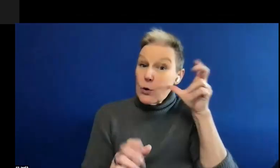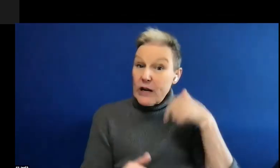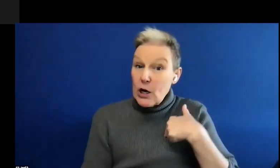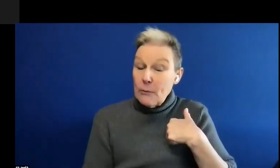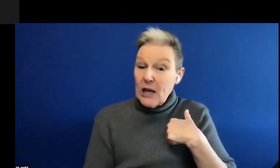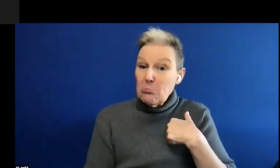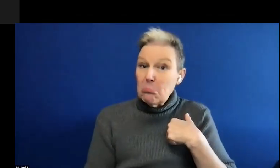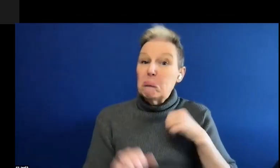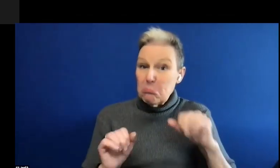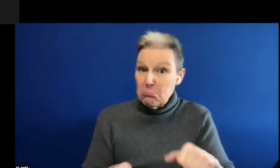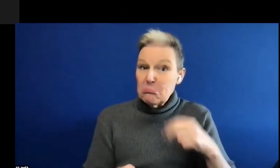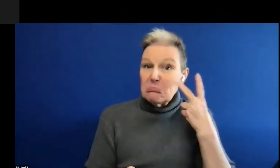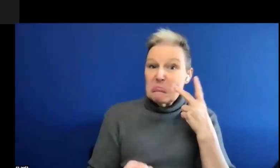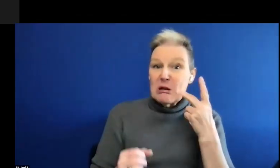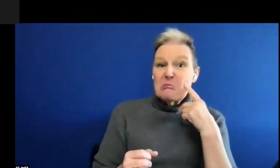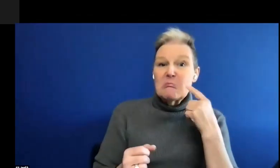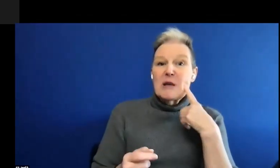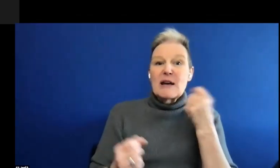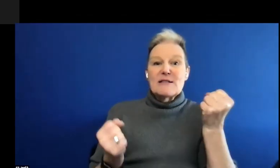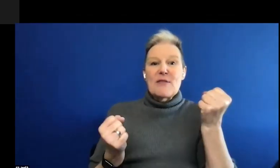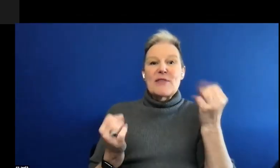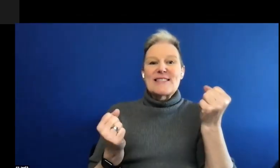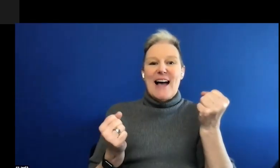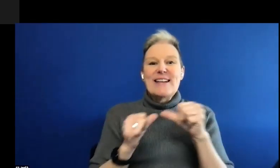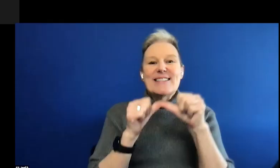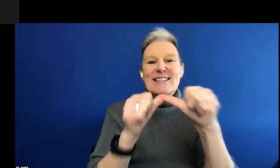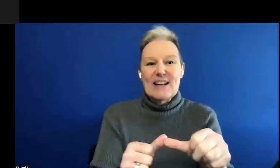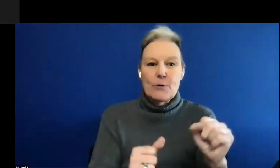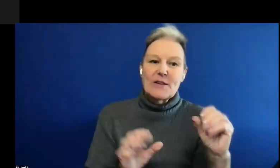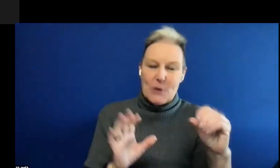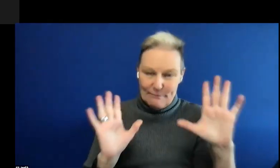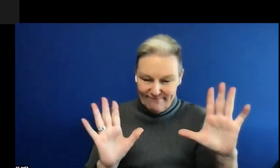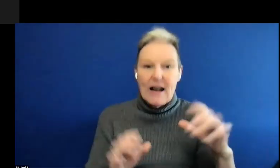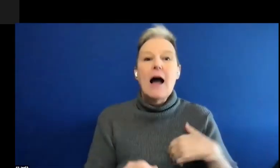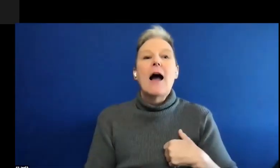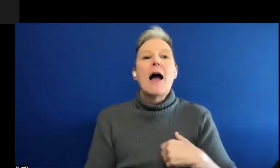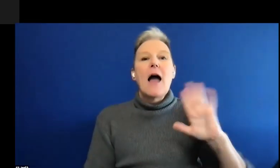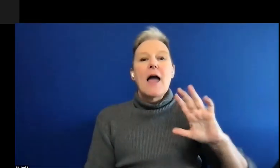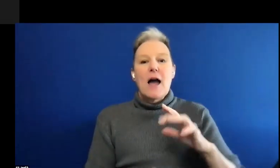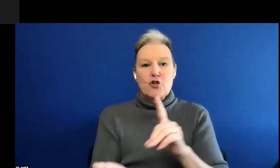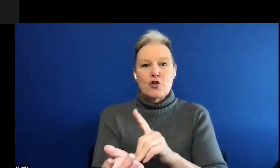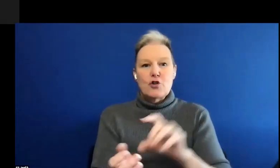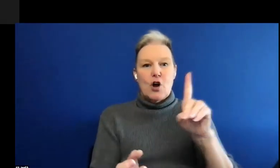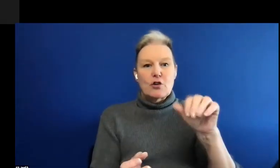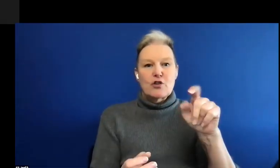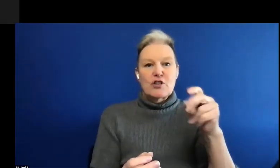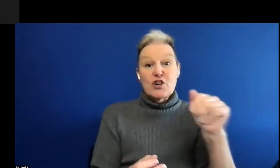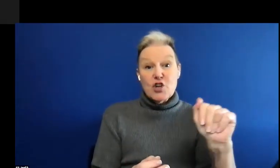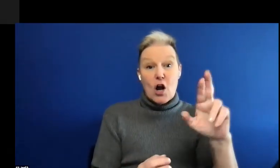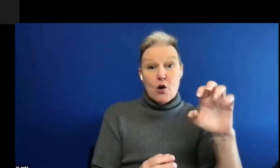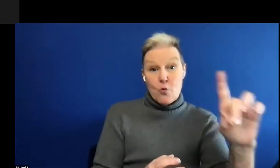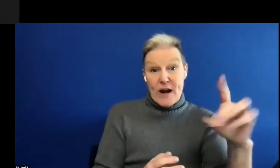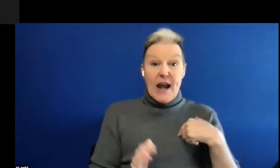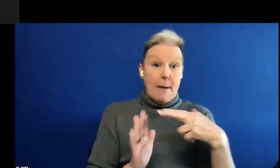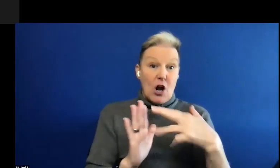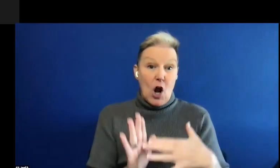And it appears that you can as the sign is continuing. But nonetheless, as mentioned, my name is Dr. Deshauna Reed. I actually am a contracted